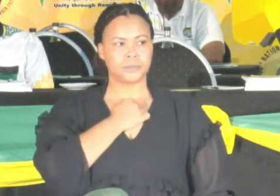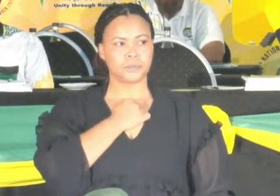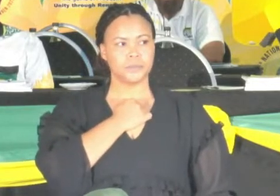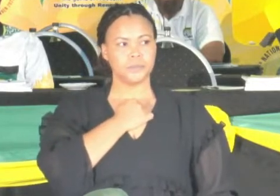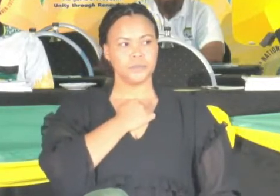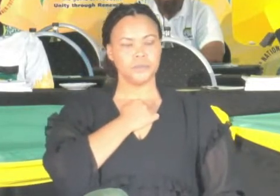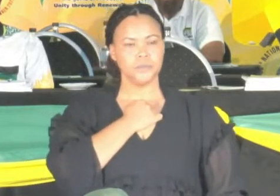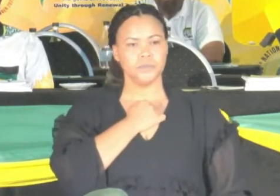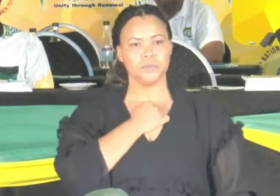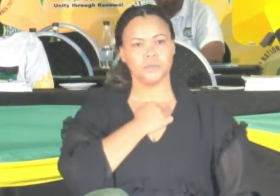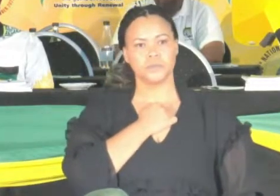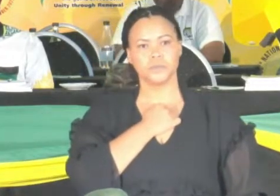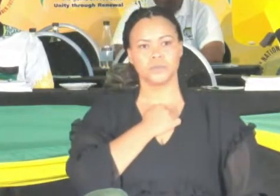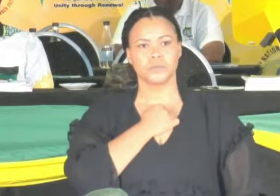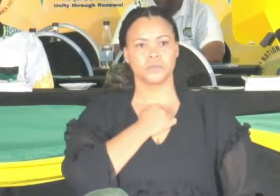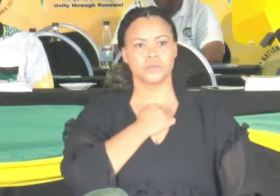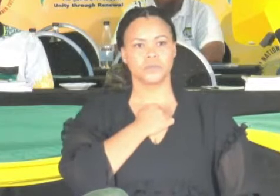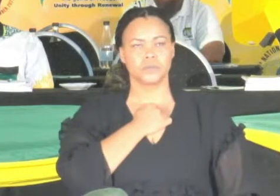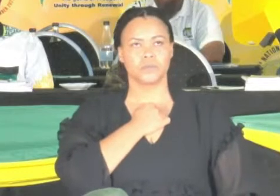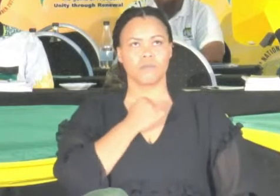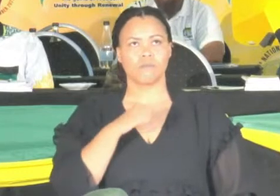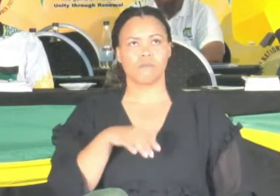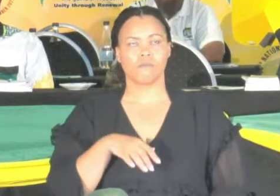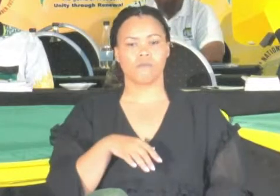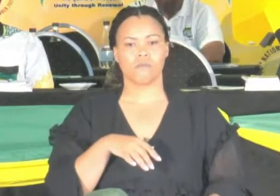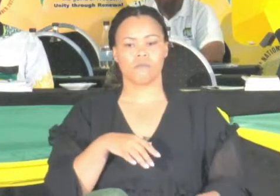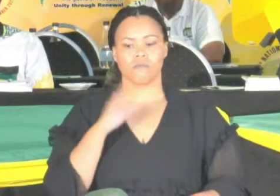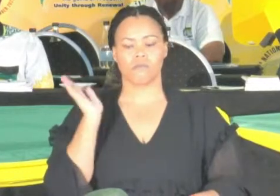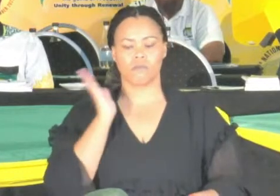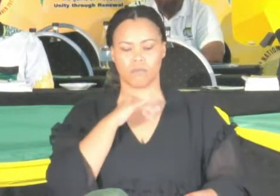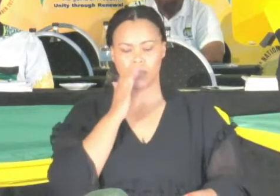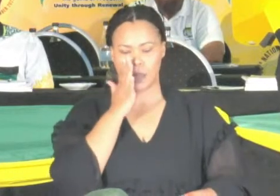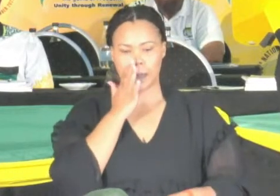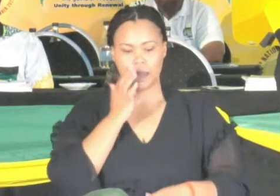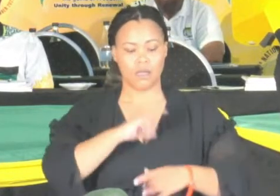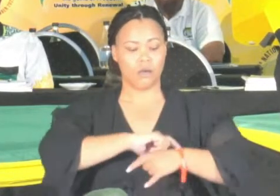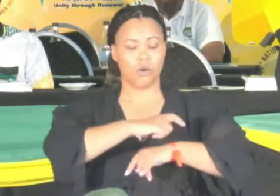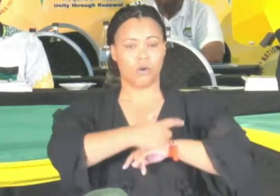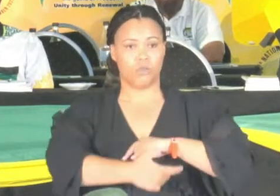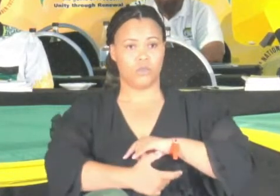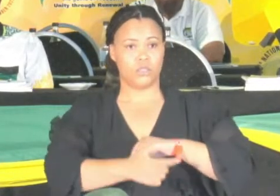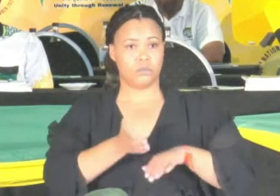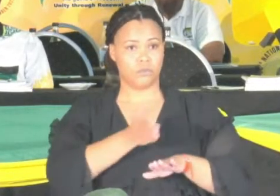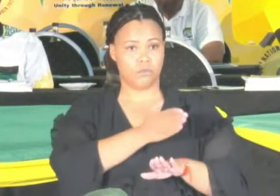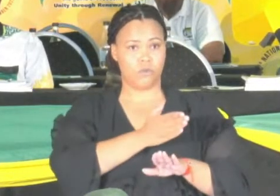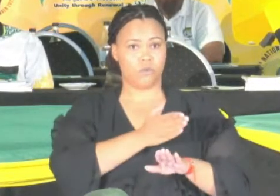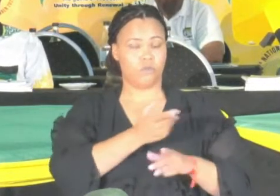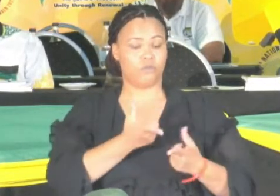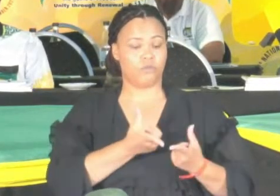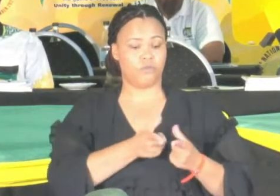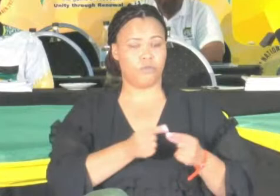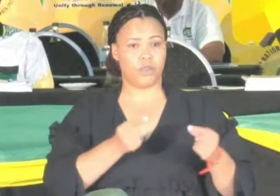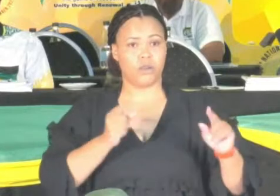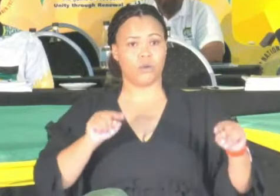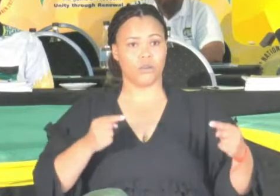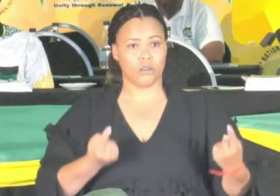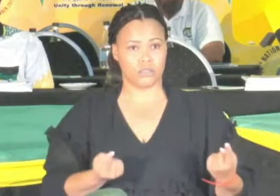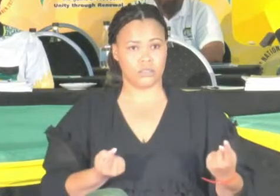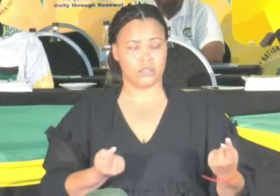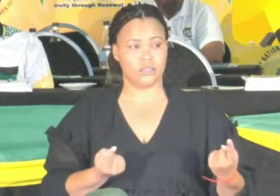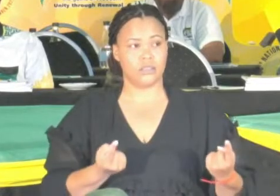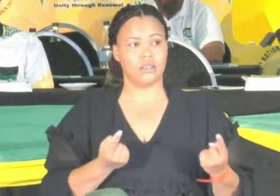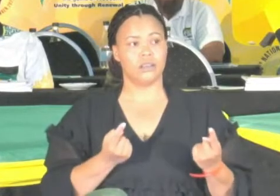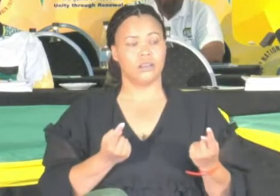Although we were unable to complete the work of the conference as originally planned, we can